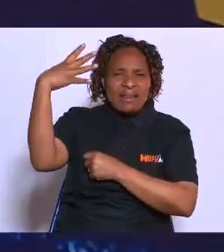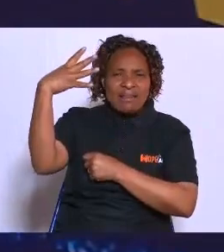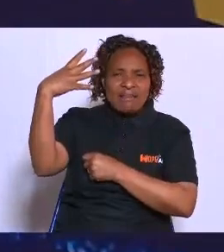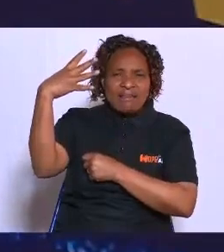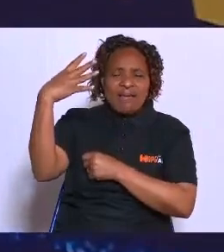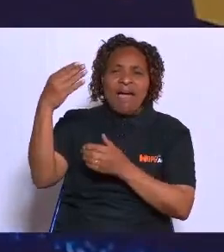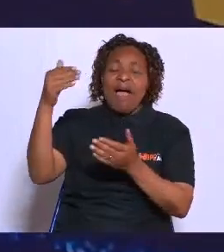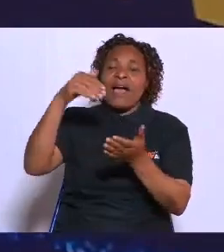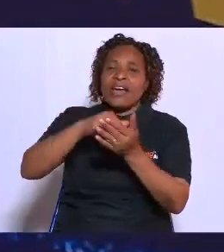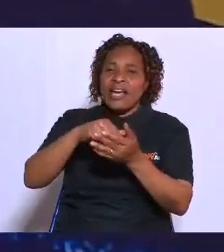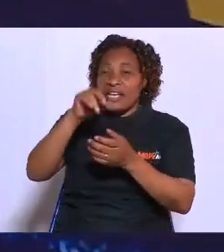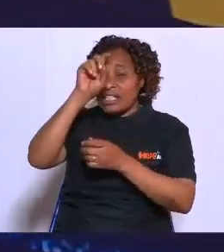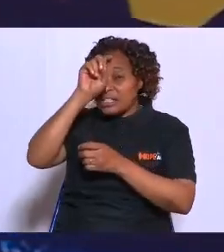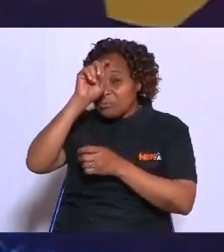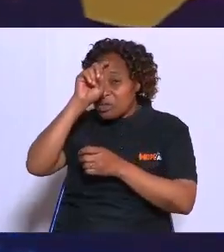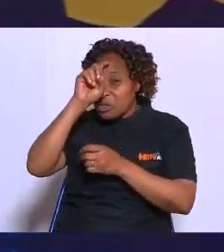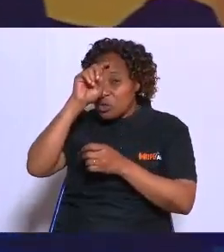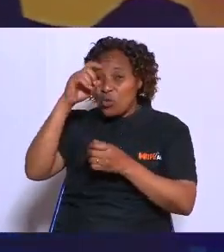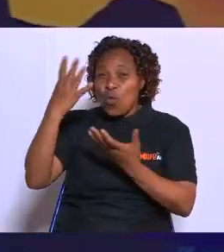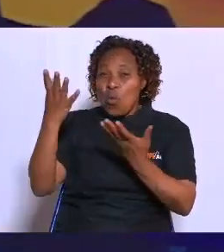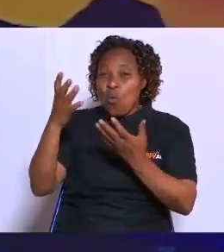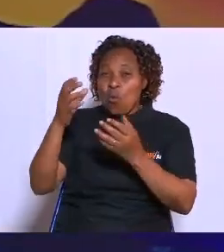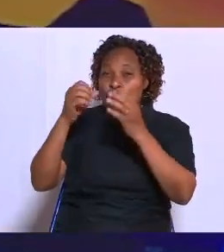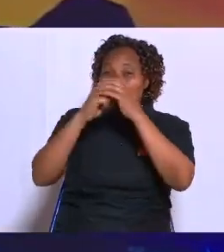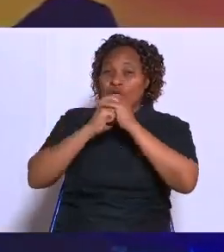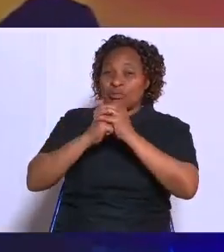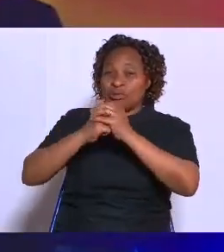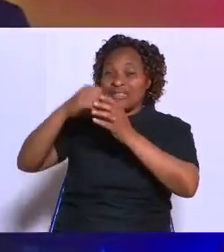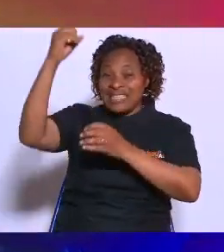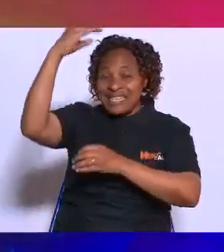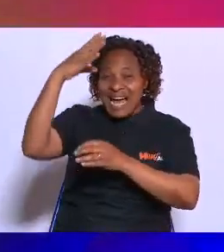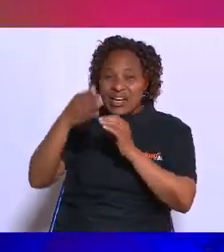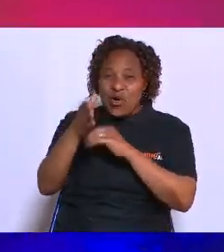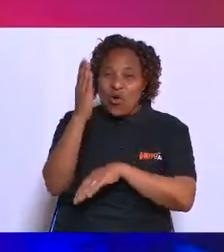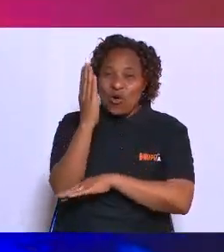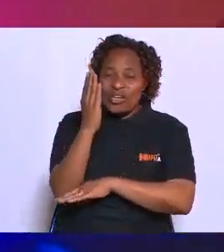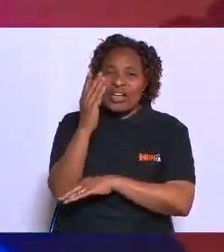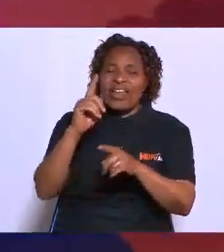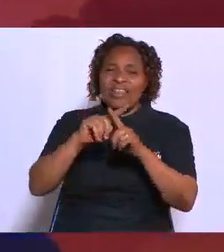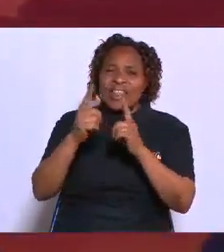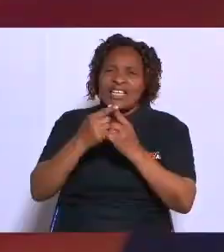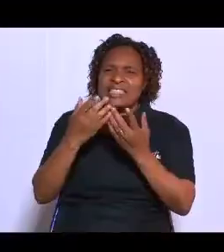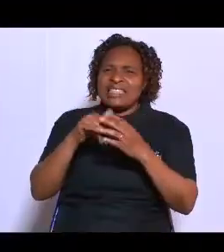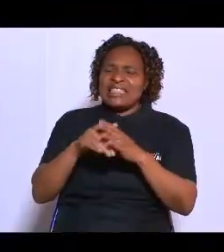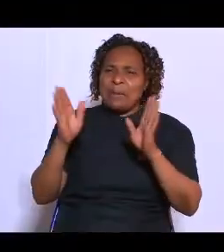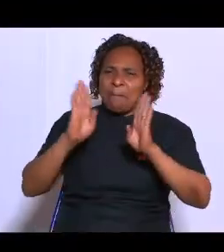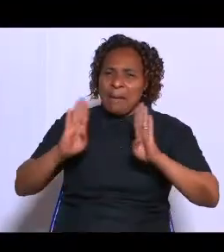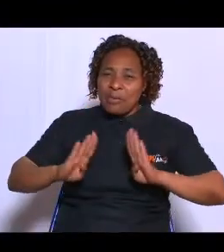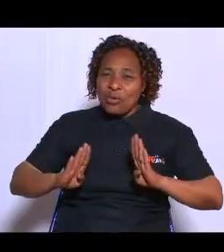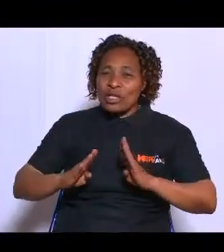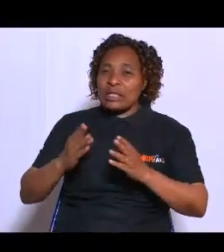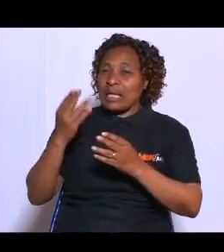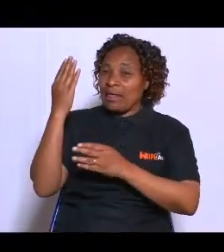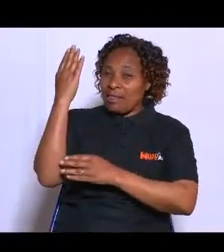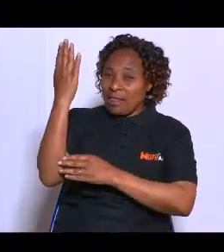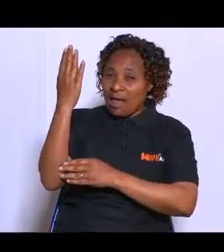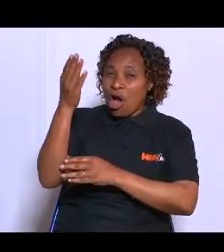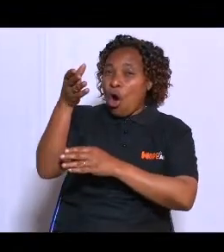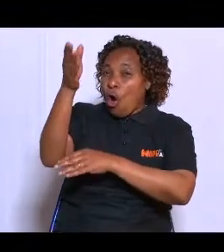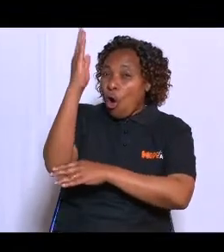again Egypt worshiping the sun god in ancient Babylon there was a god called called